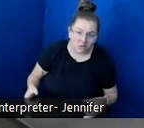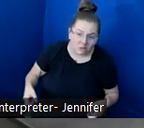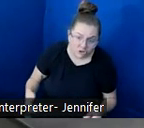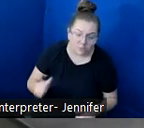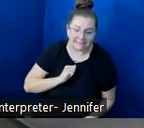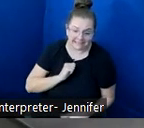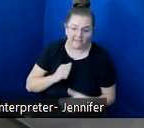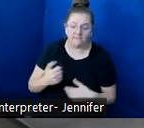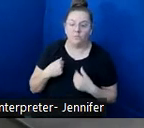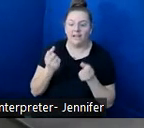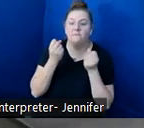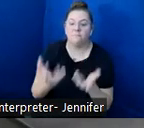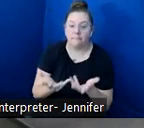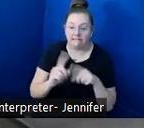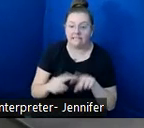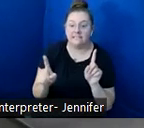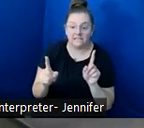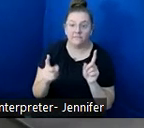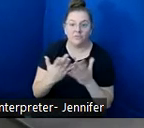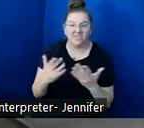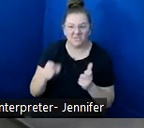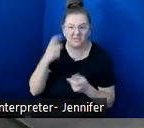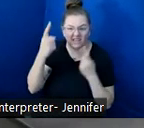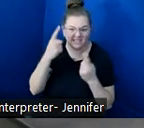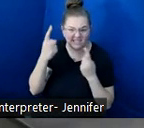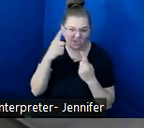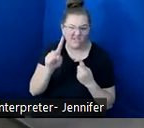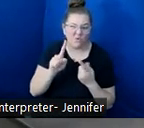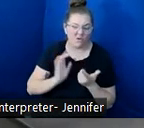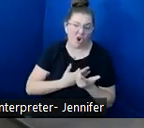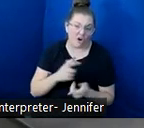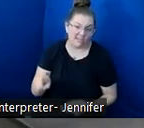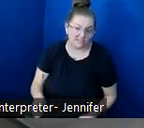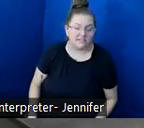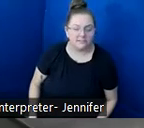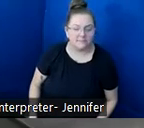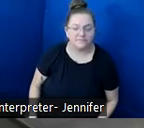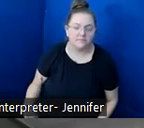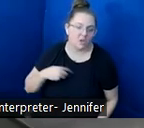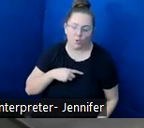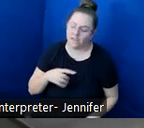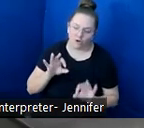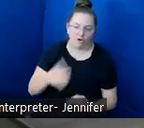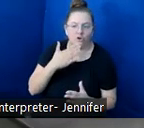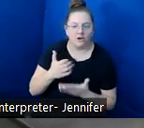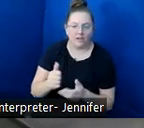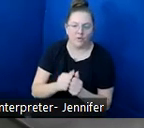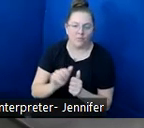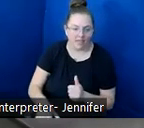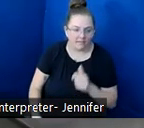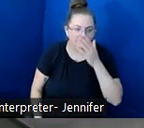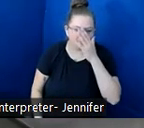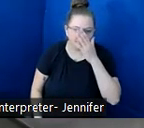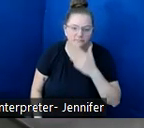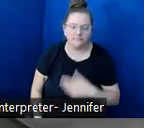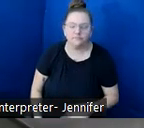we have a lot of different things to consider in terms of our healthcare needs. So we are good at helping with that. One